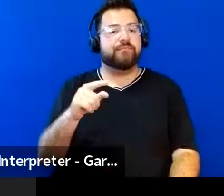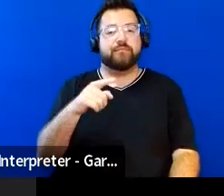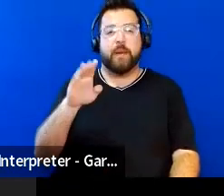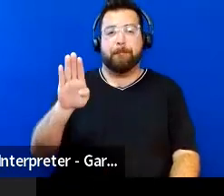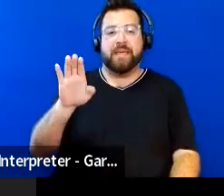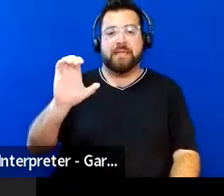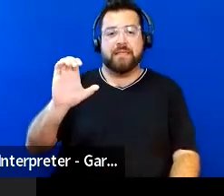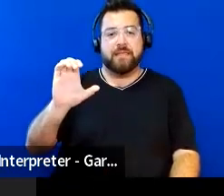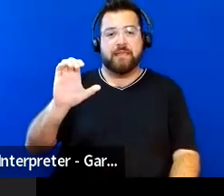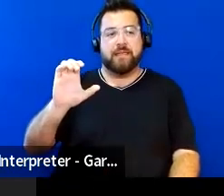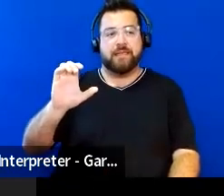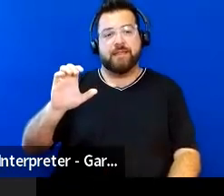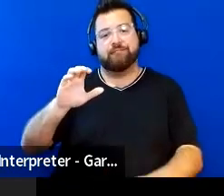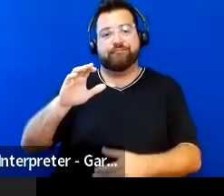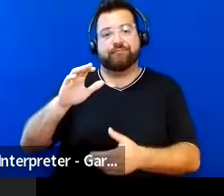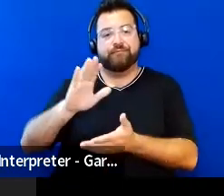BC Campus,